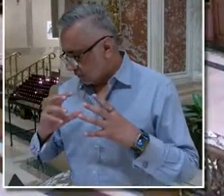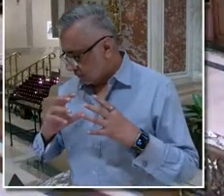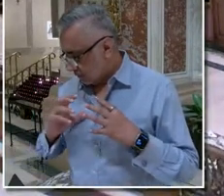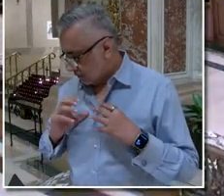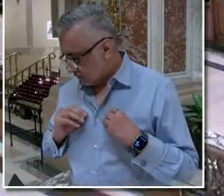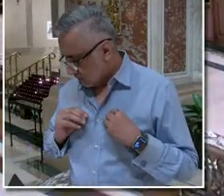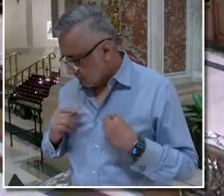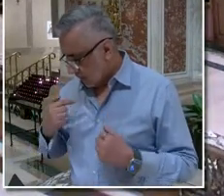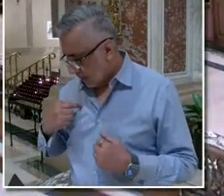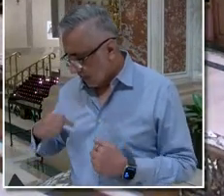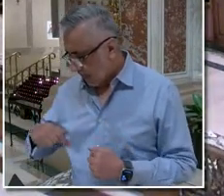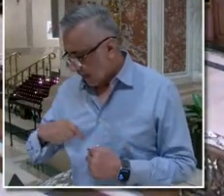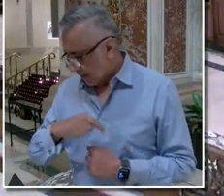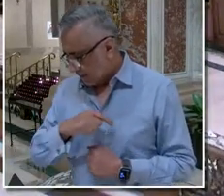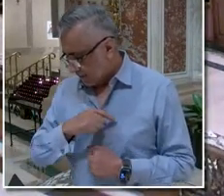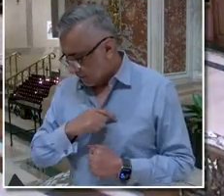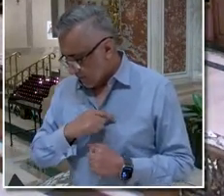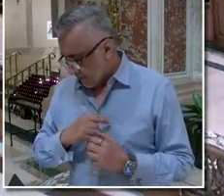Kyrie